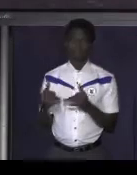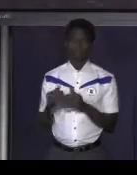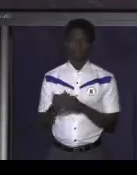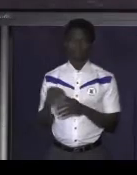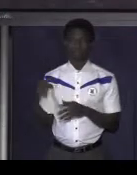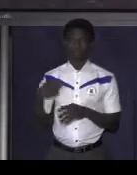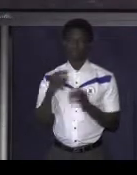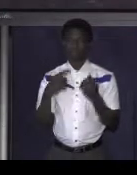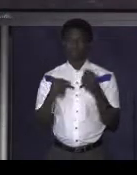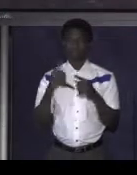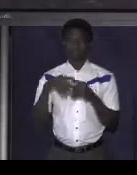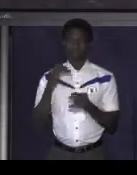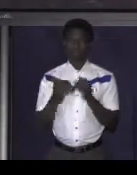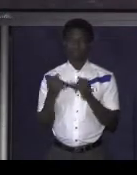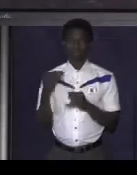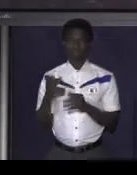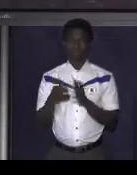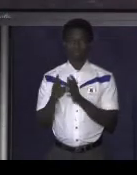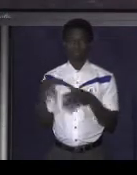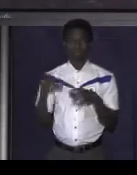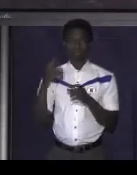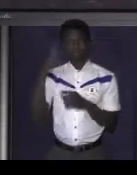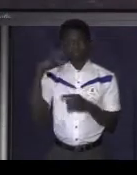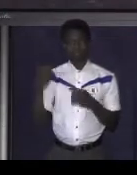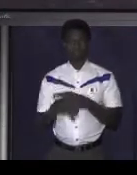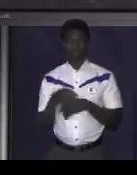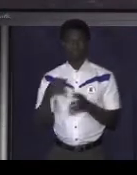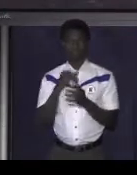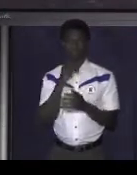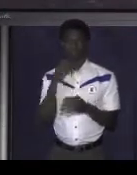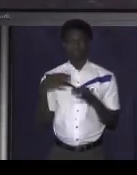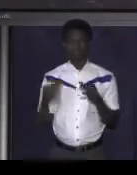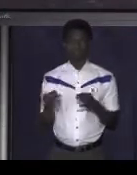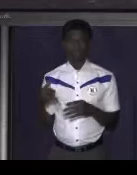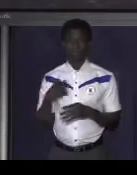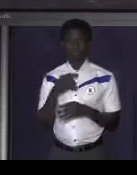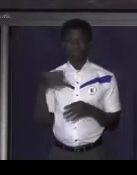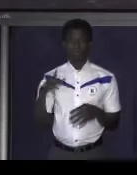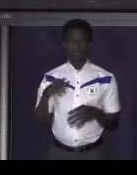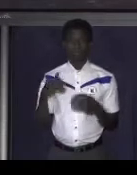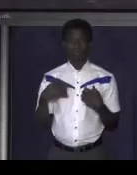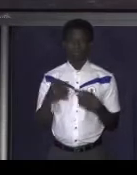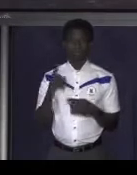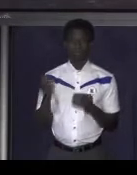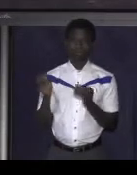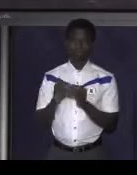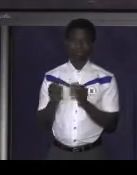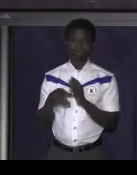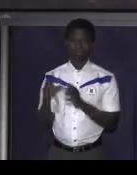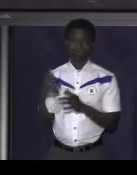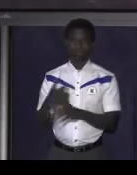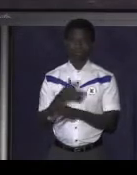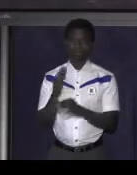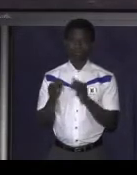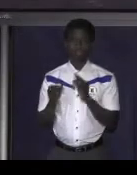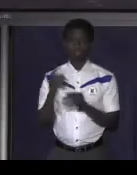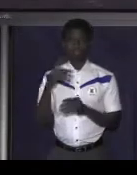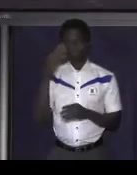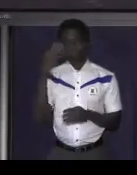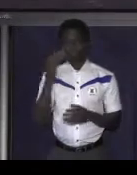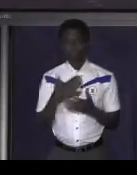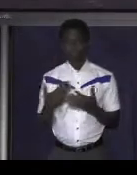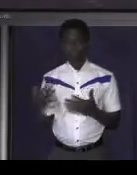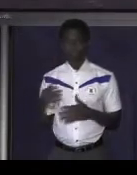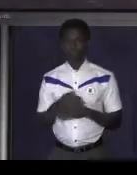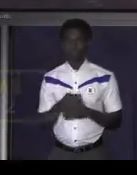Now we have come to the end of the revision class for the day, but it is not over. We still have one more revision lesson, so in case you've forgotten some